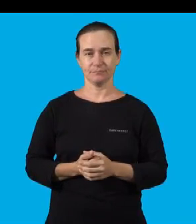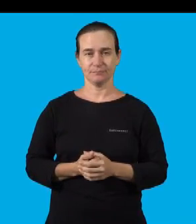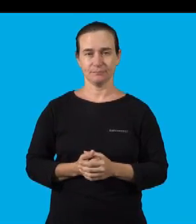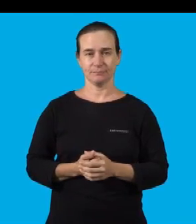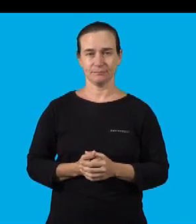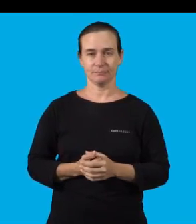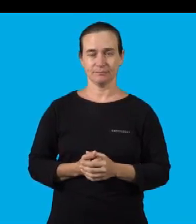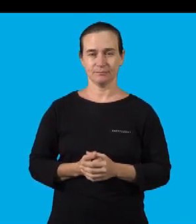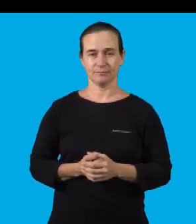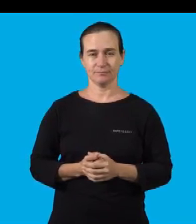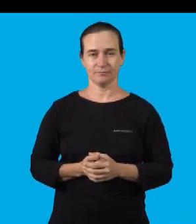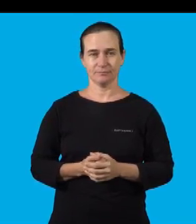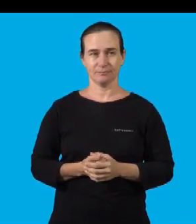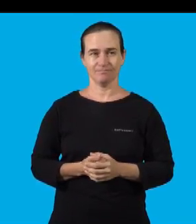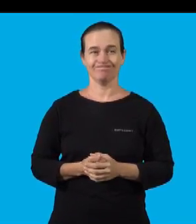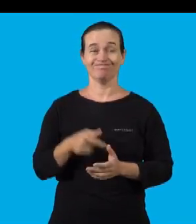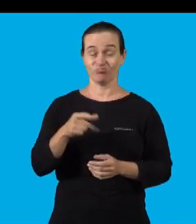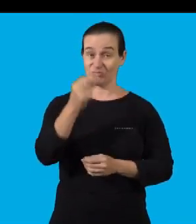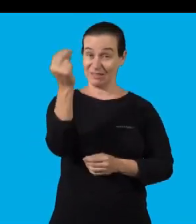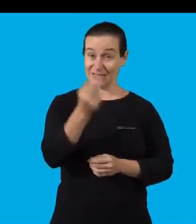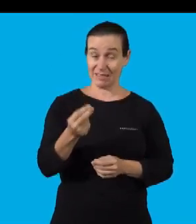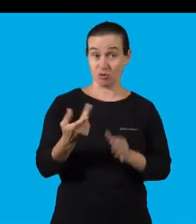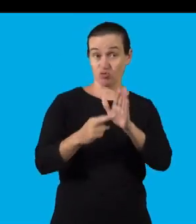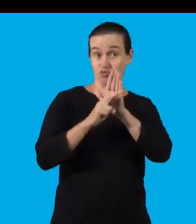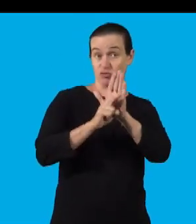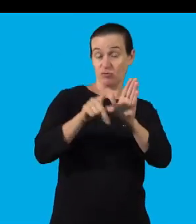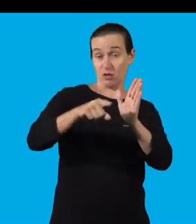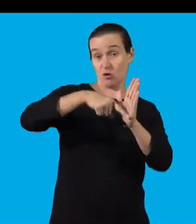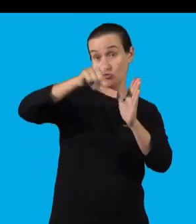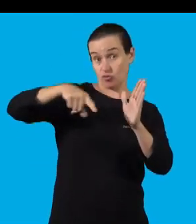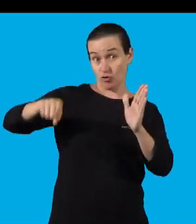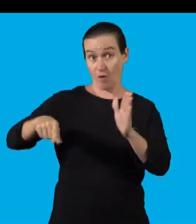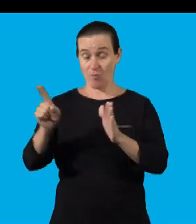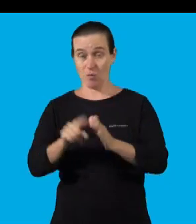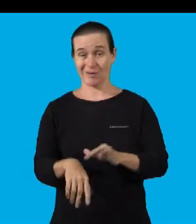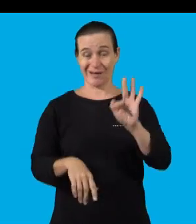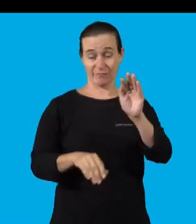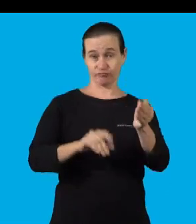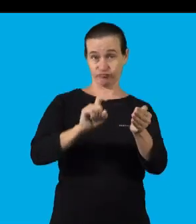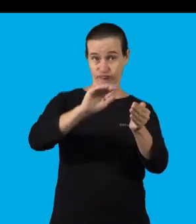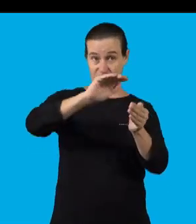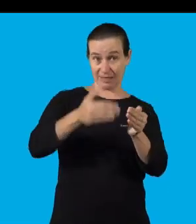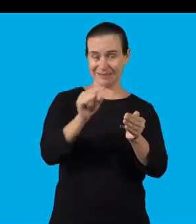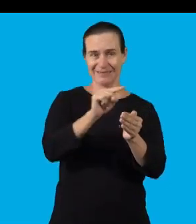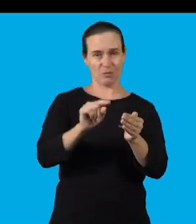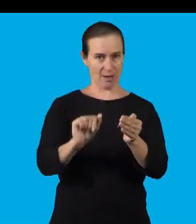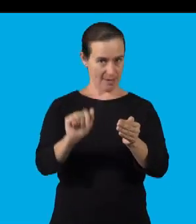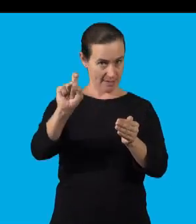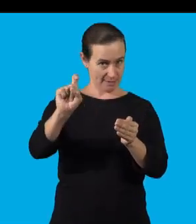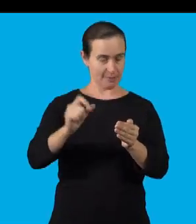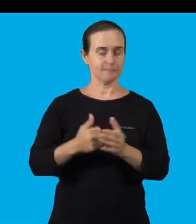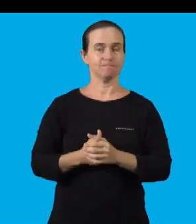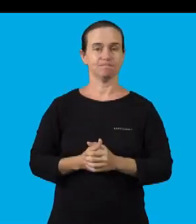function. It says there, the sketch represents the graph given by f of x is equals to